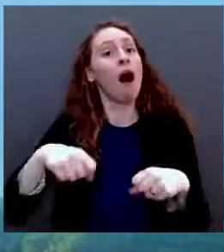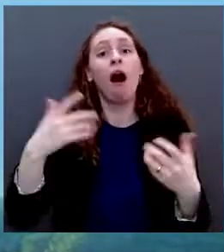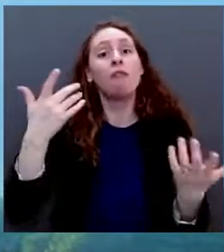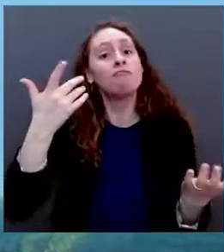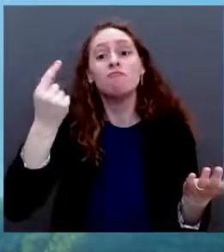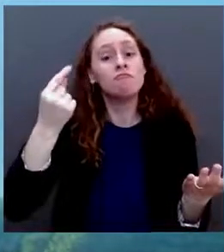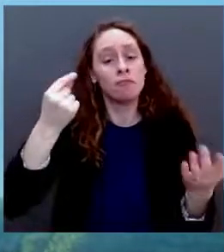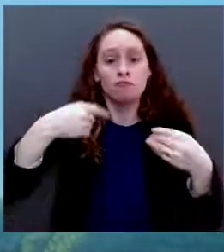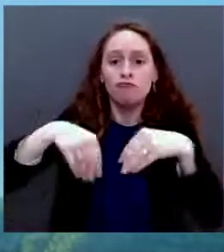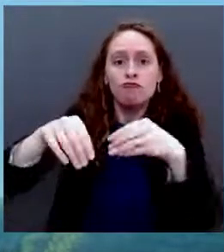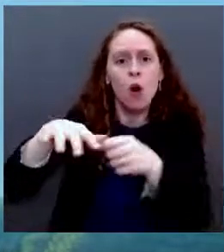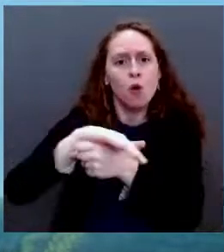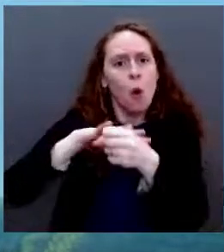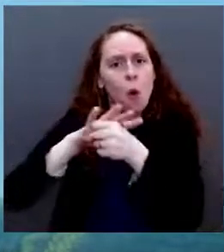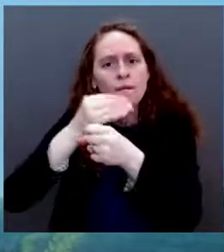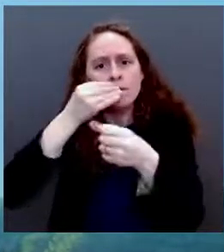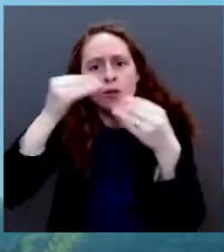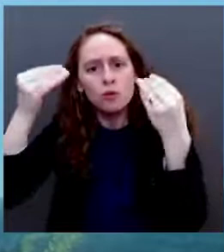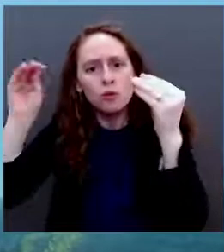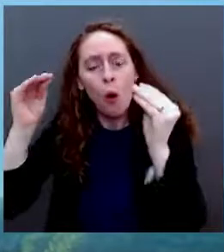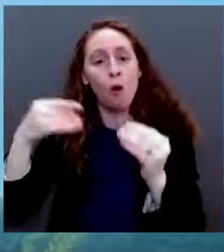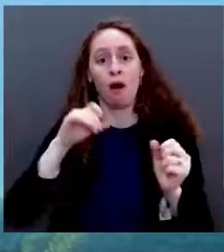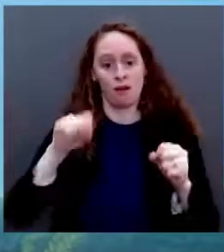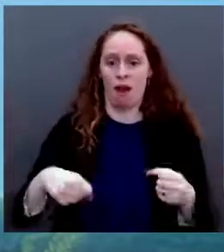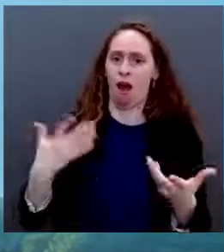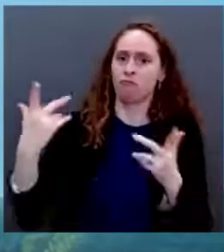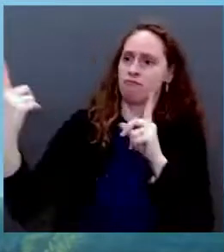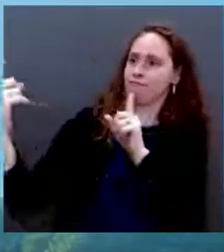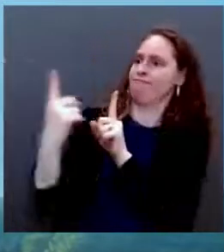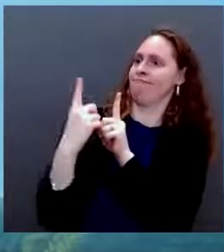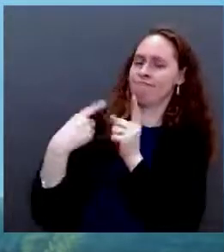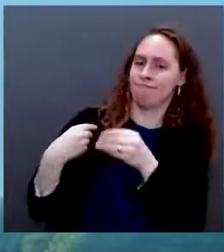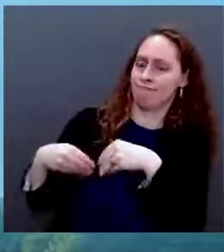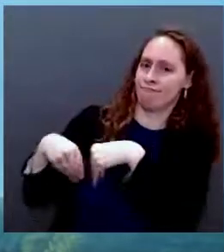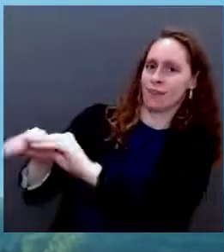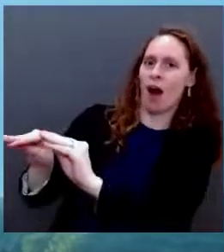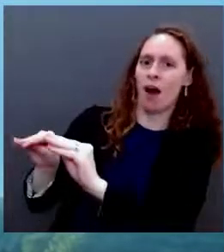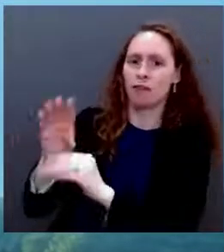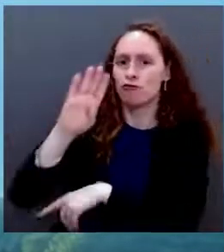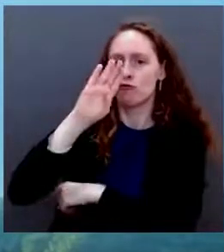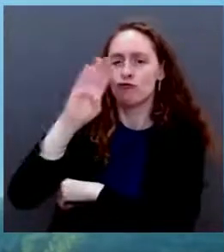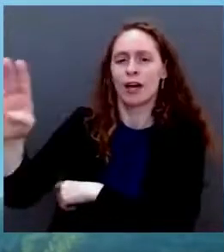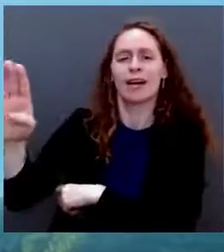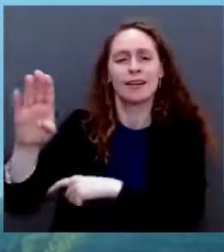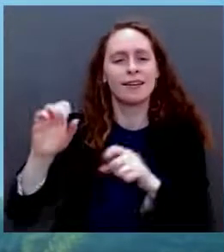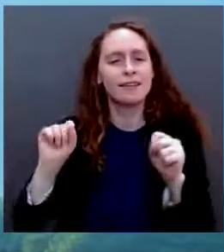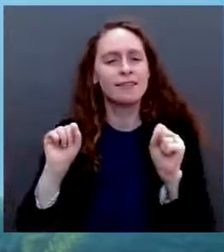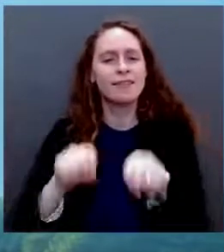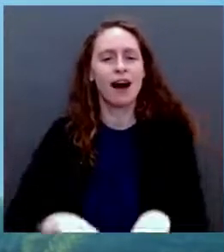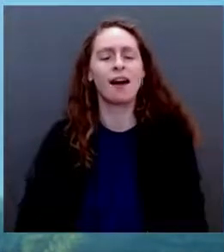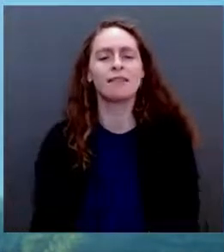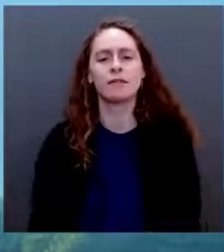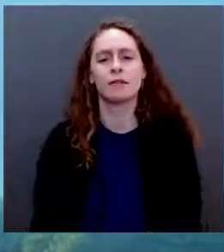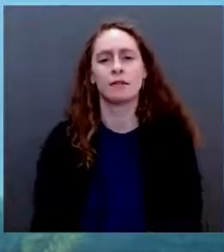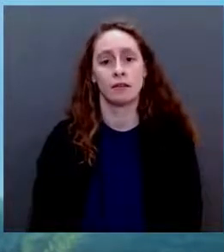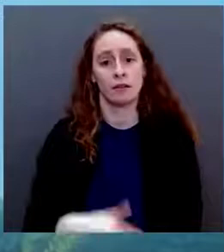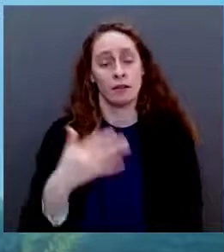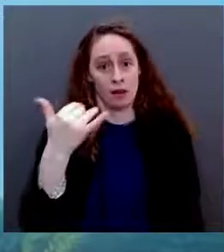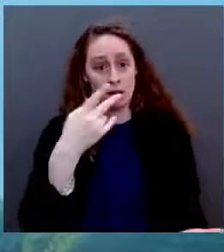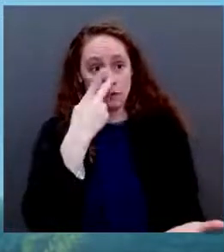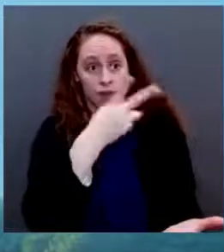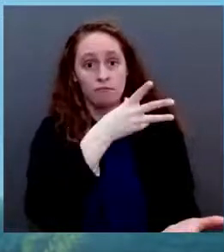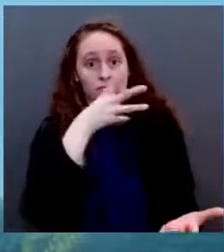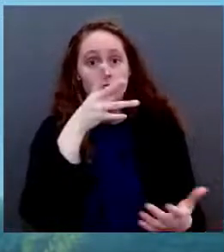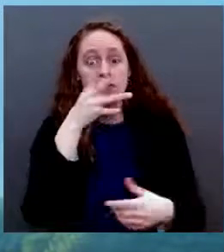of these will enable our rural communities to be lifted out of poverty. And we have a great